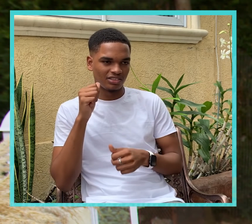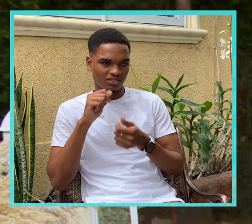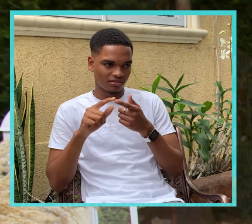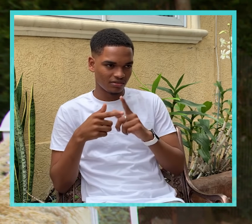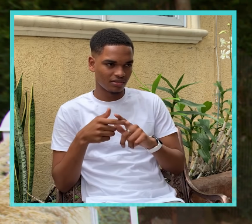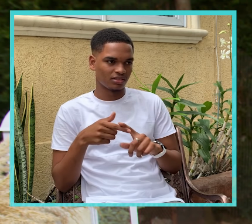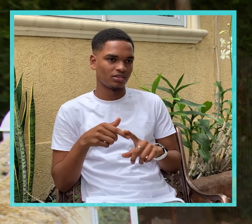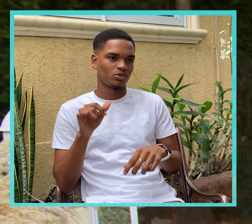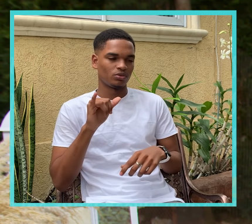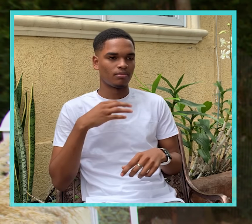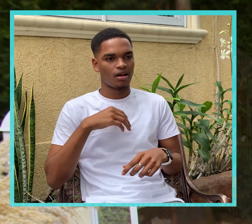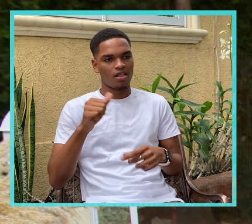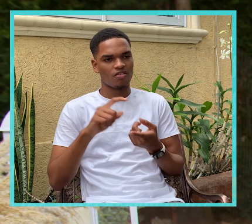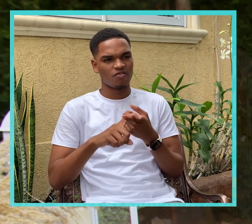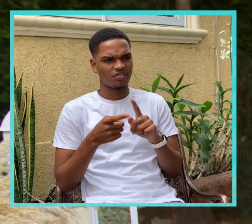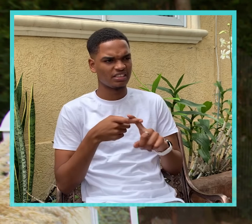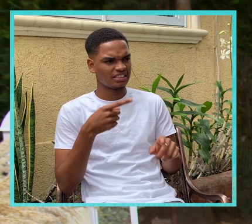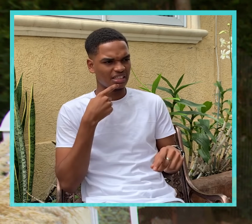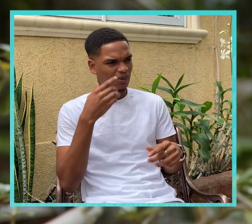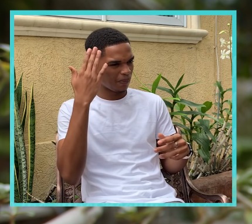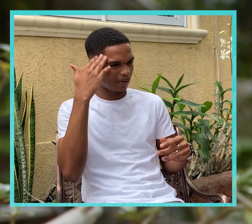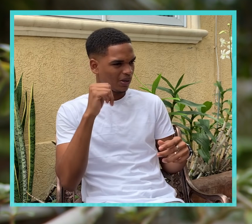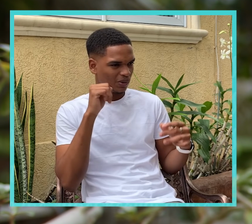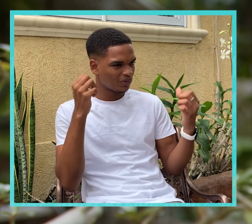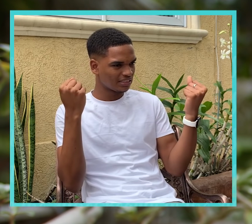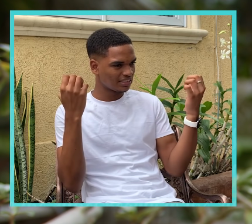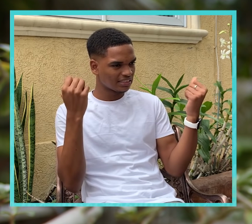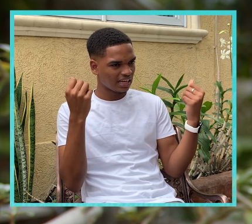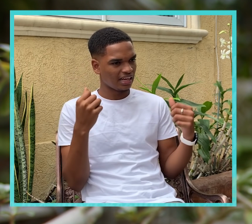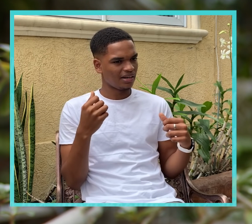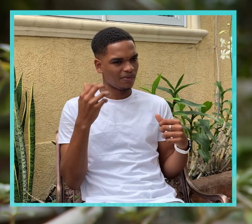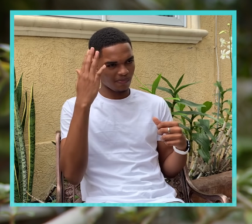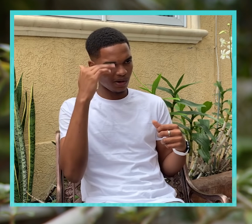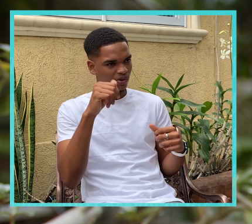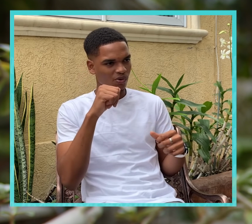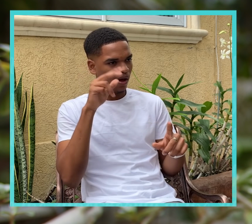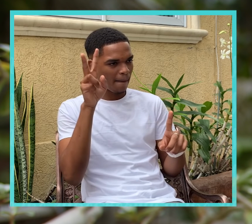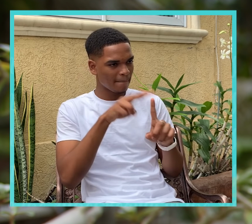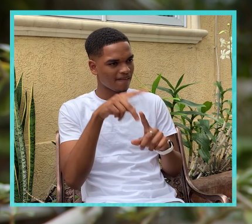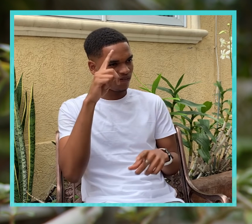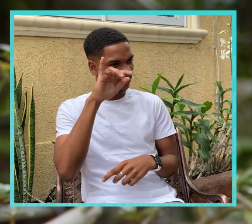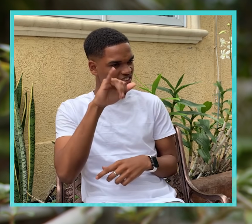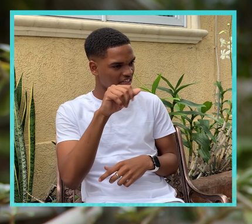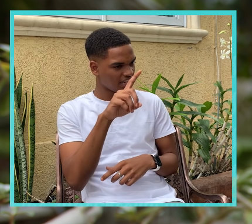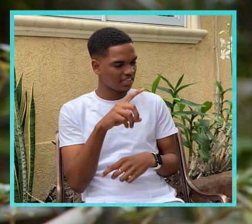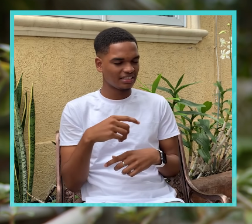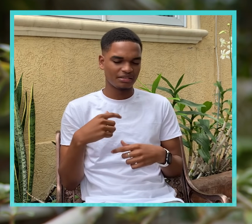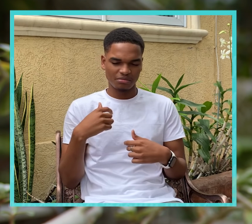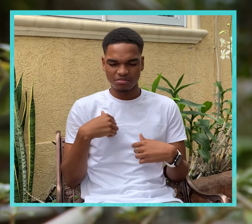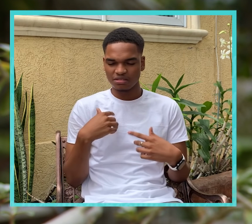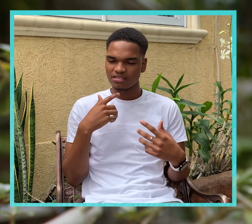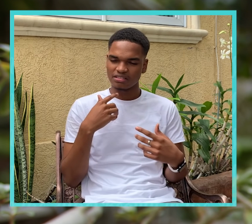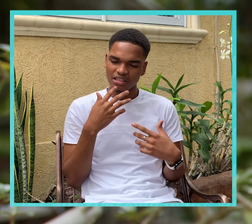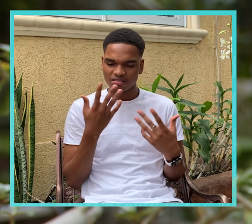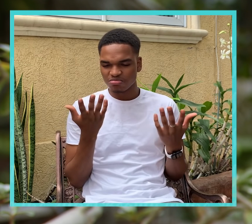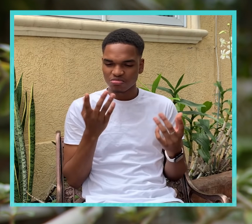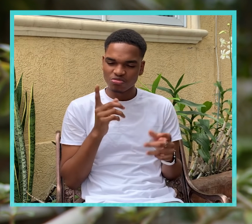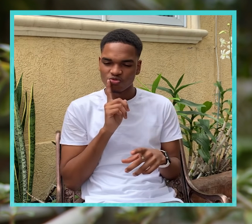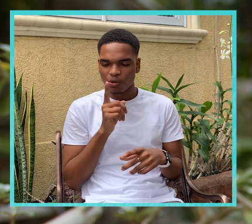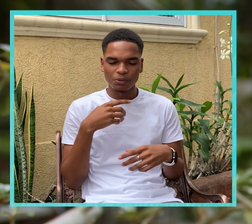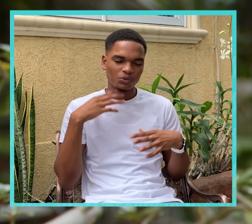Patrice Hobbs. She was like, why you don't sign, why you don't go apply to the JAD? And I was like, um, sure, I'll try.